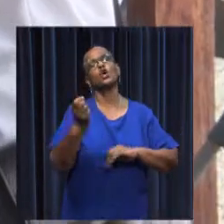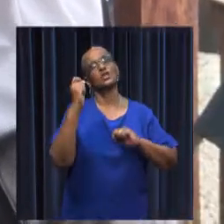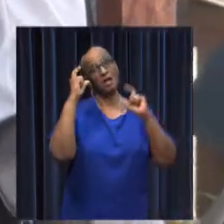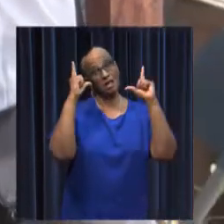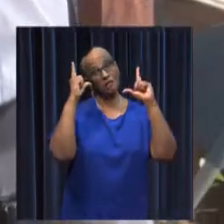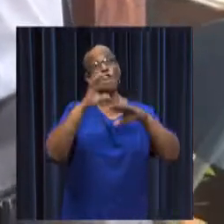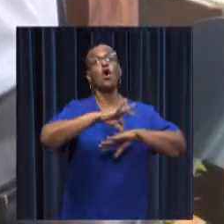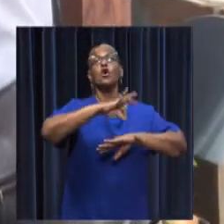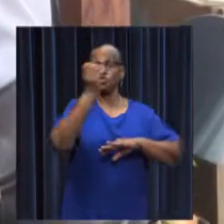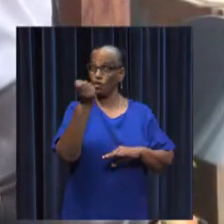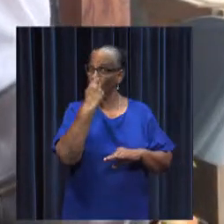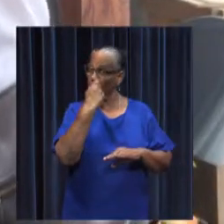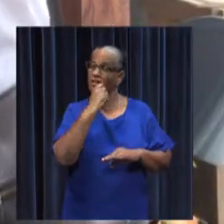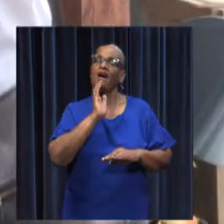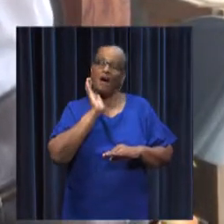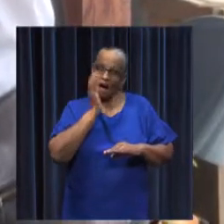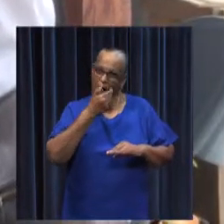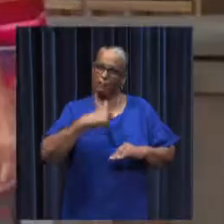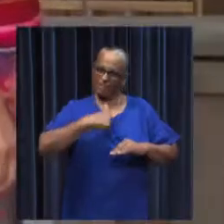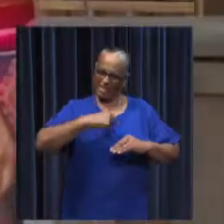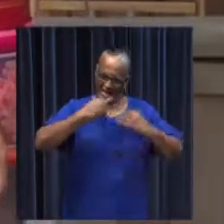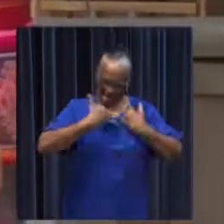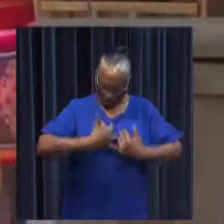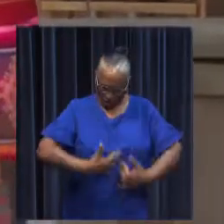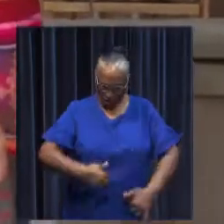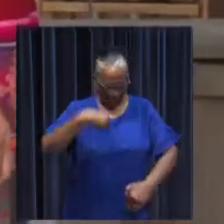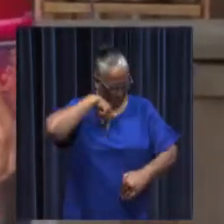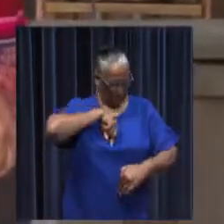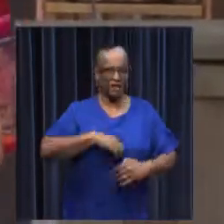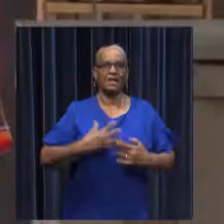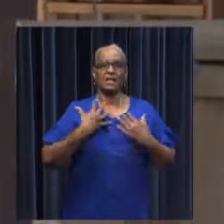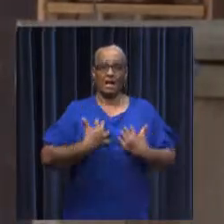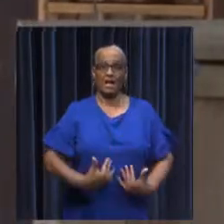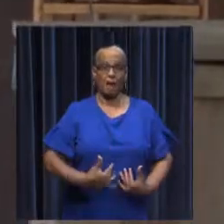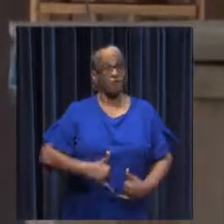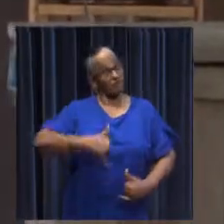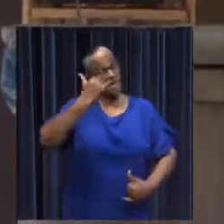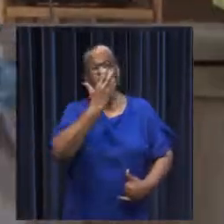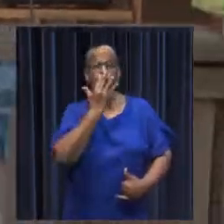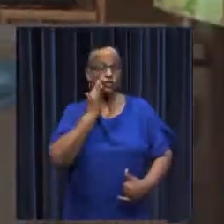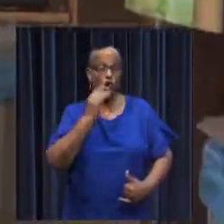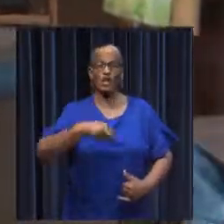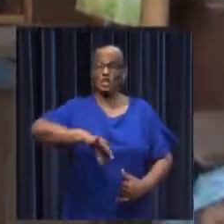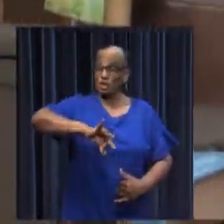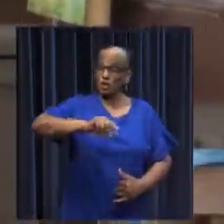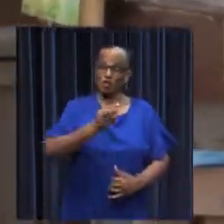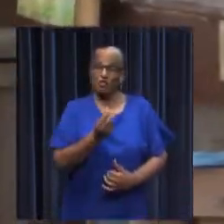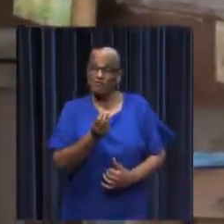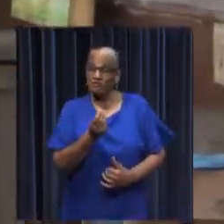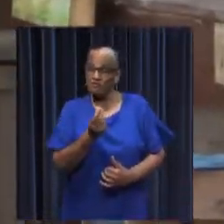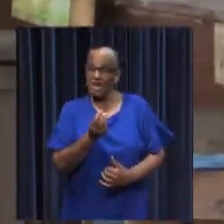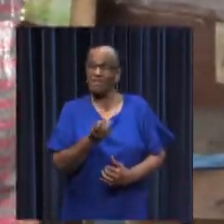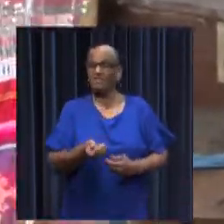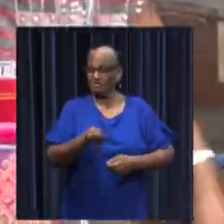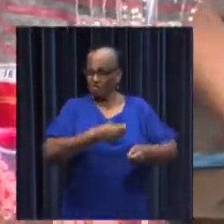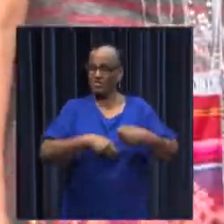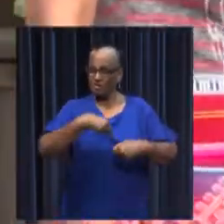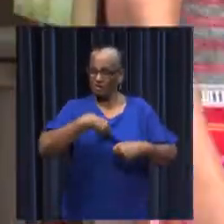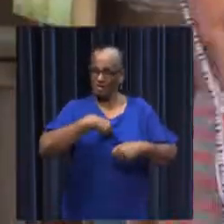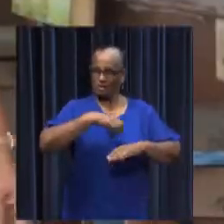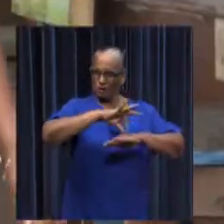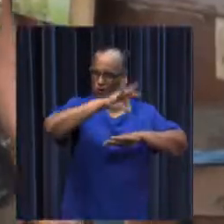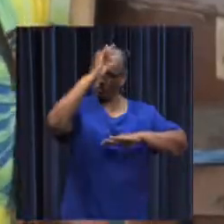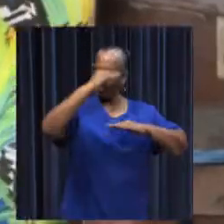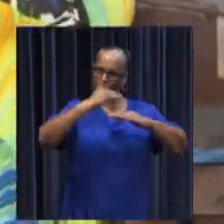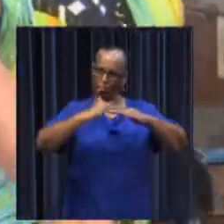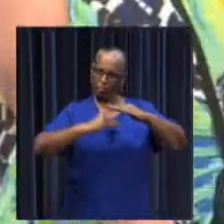extends the life years in a healthy way. Healthy food is the key for healthy organs within the body. Too much sugar, salt,